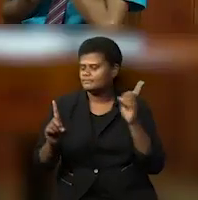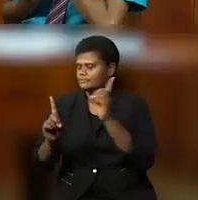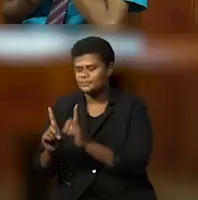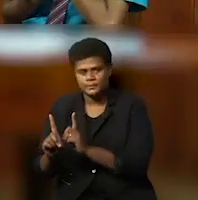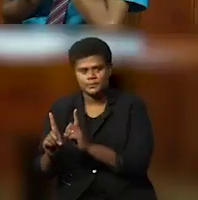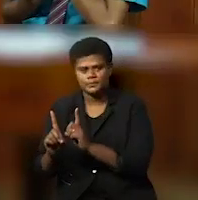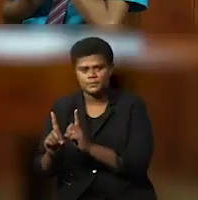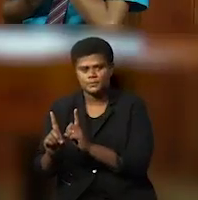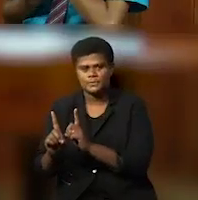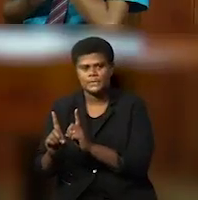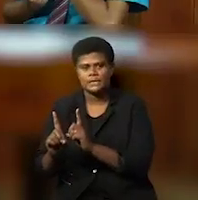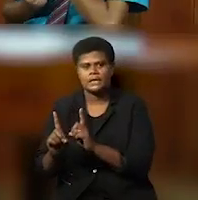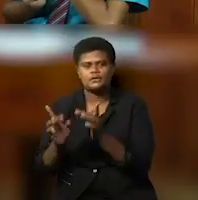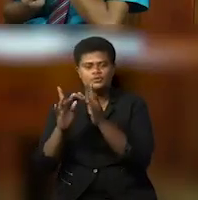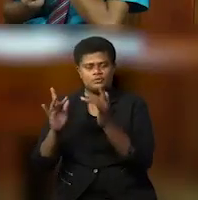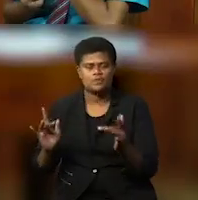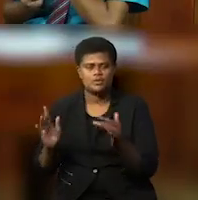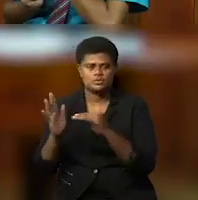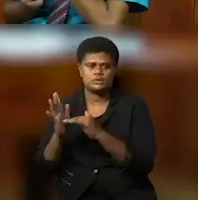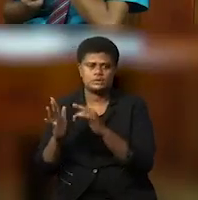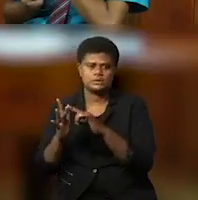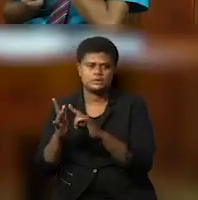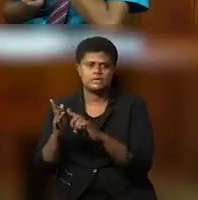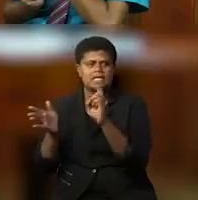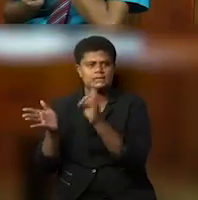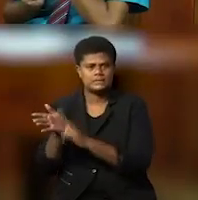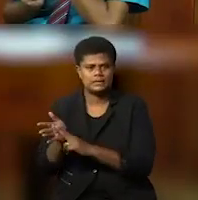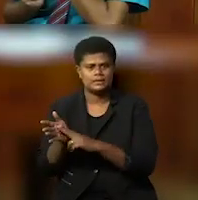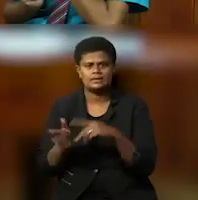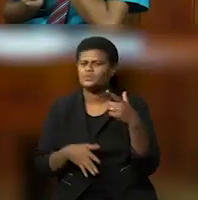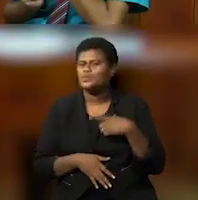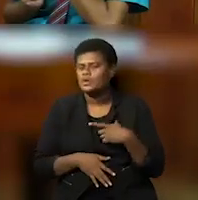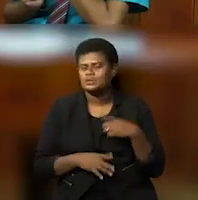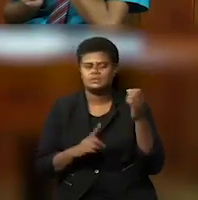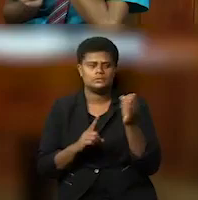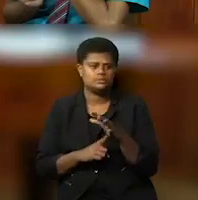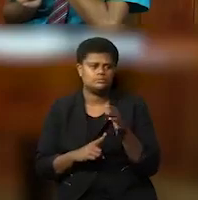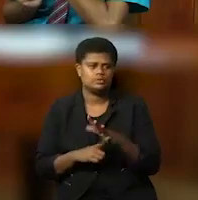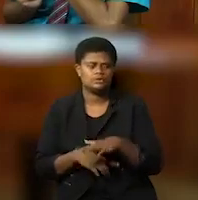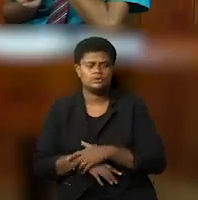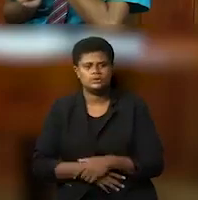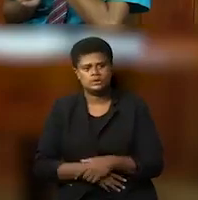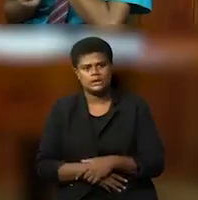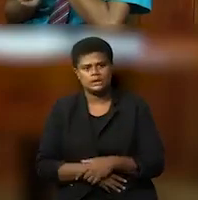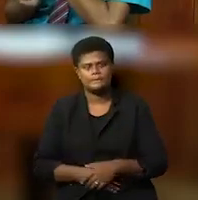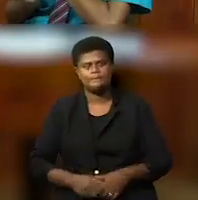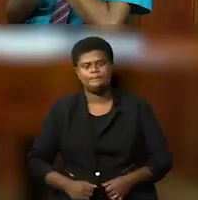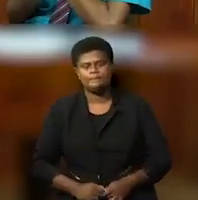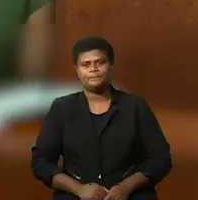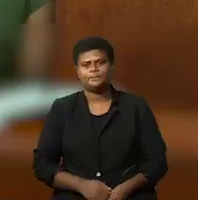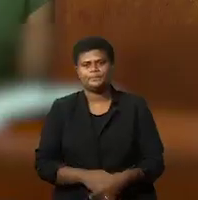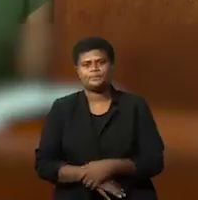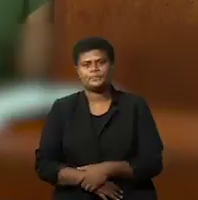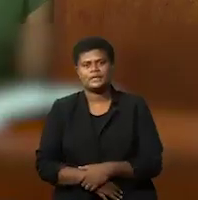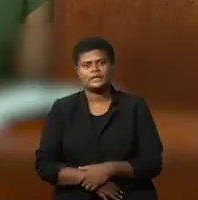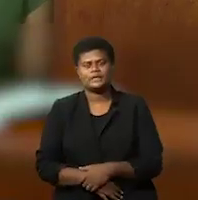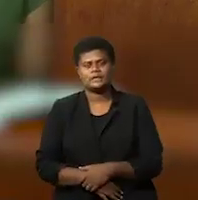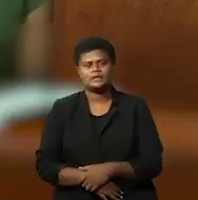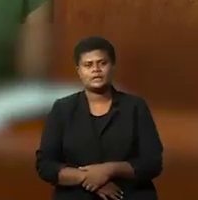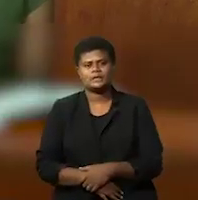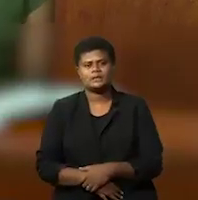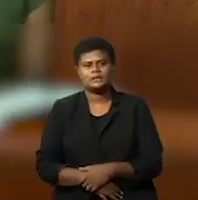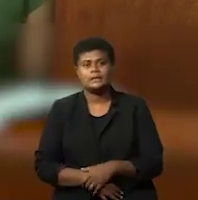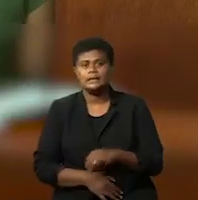As I've said, that coming to Mount Zion, it's coming to the dwelling and into the presence of God. It's such a good